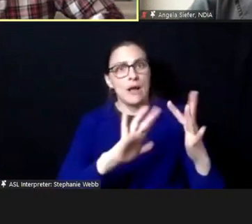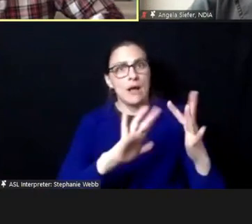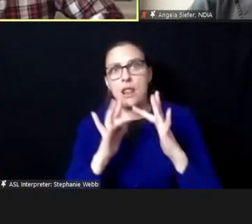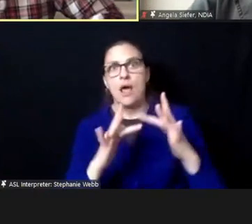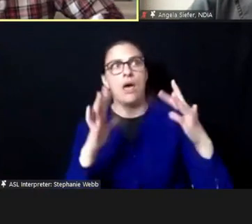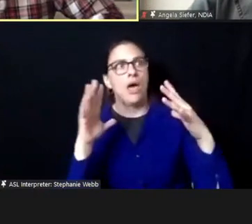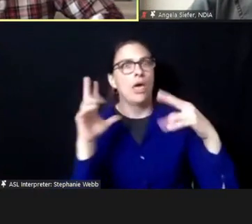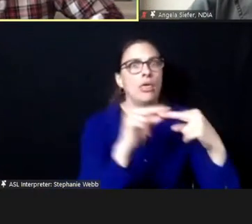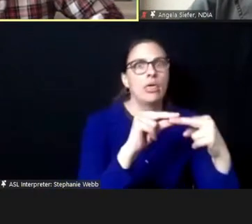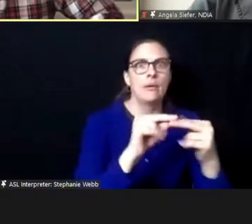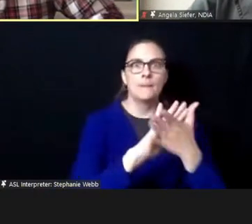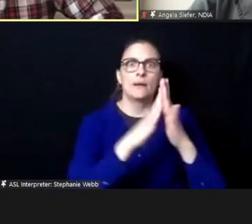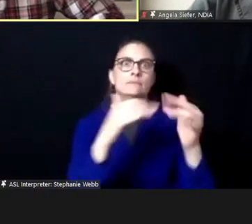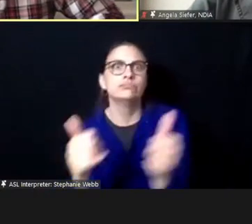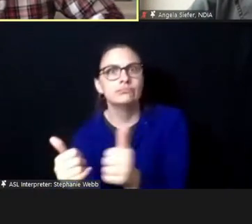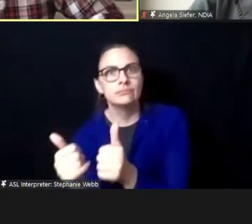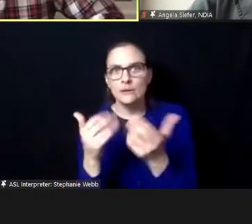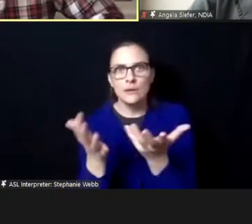So